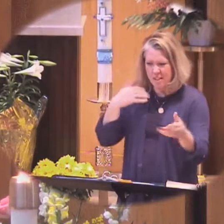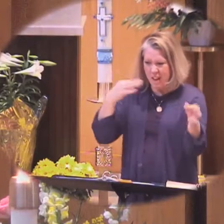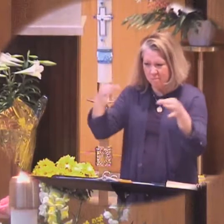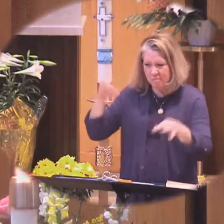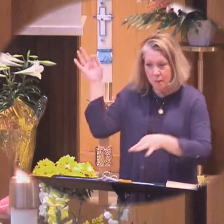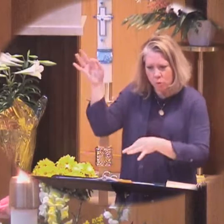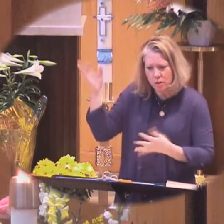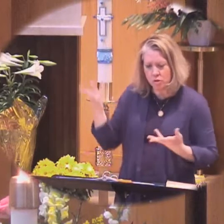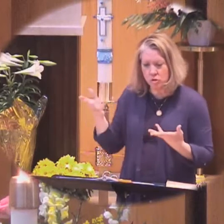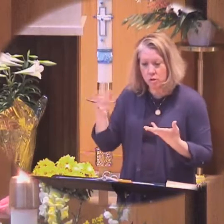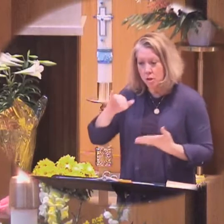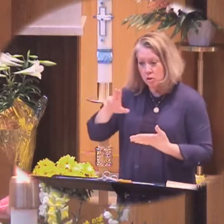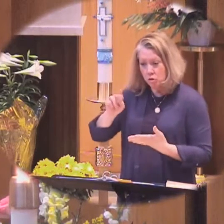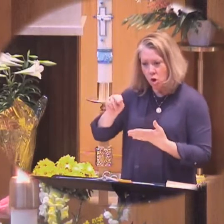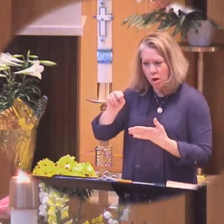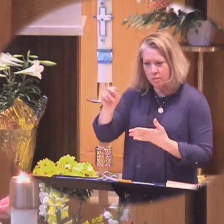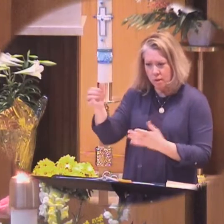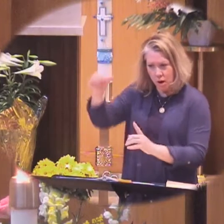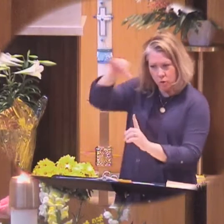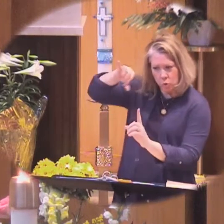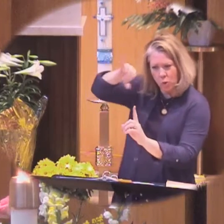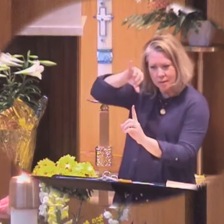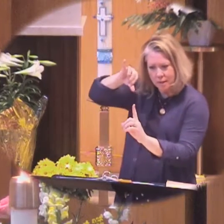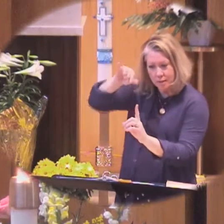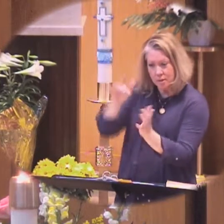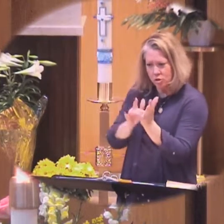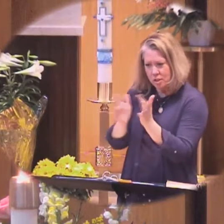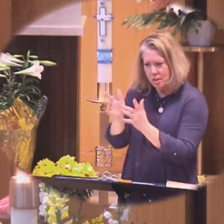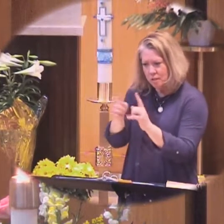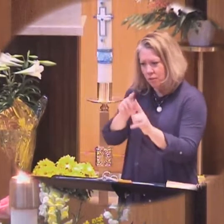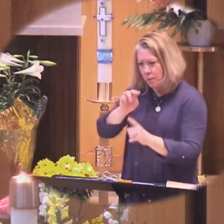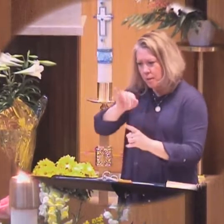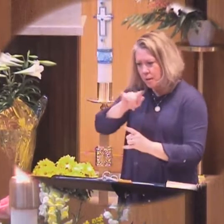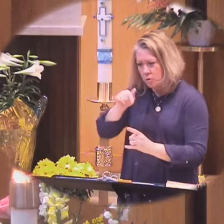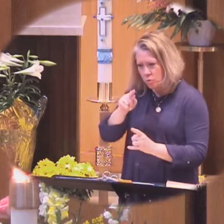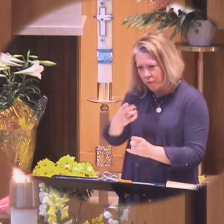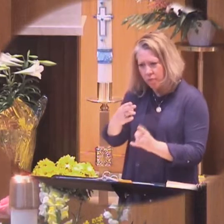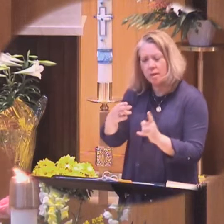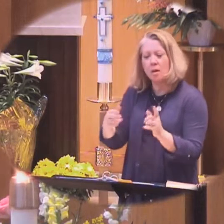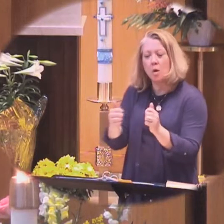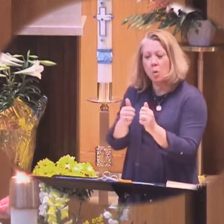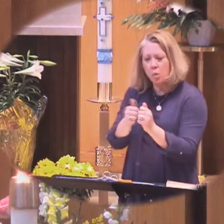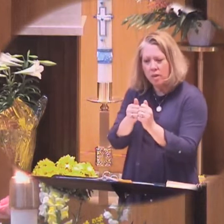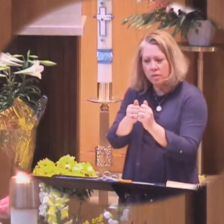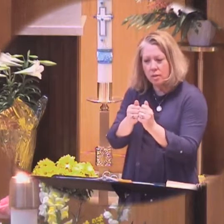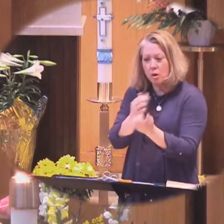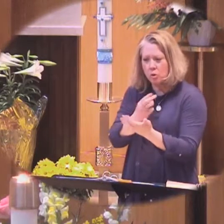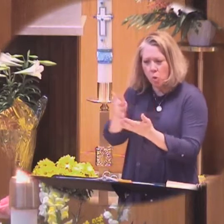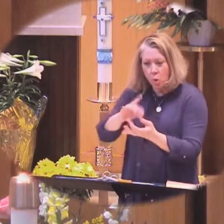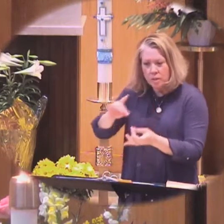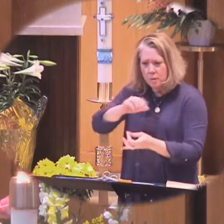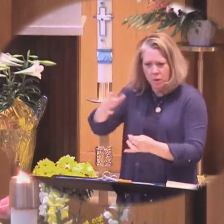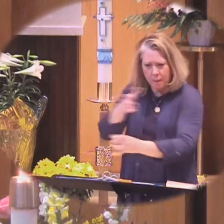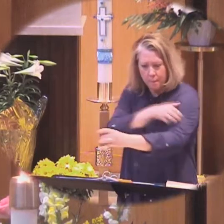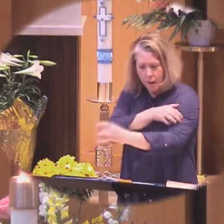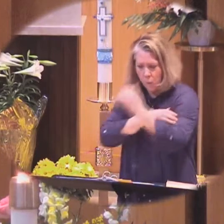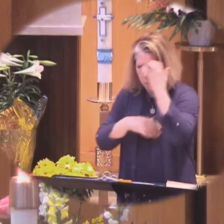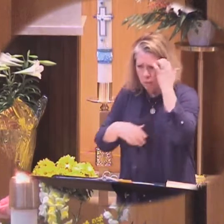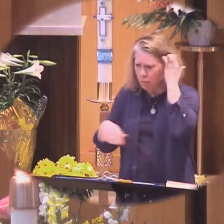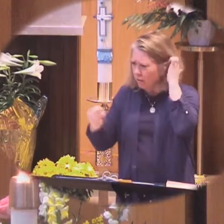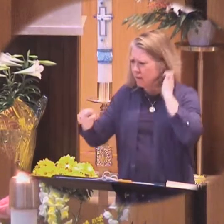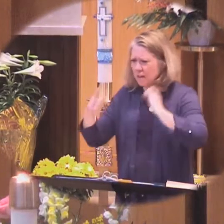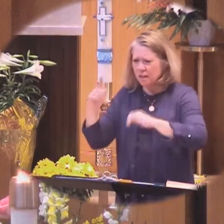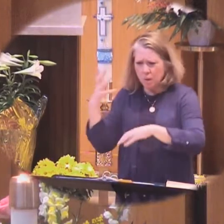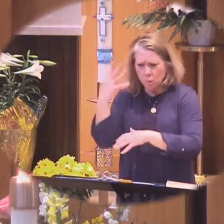anointed Jesus of Nazareth with the Holy Spirit and power. He went about doing good